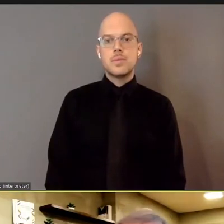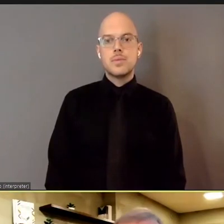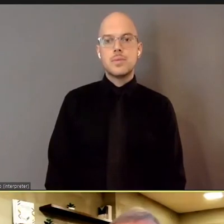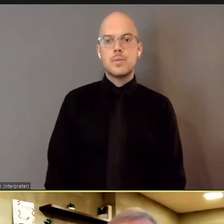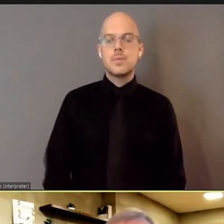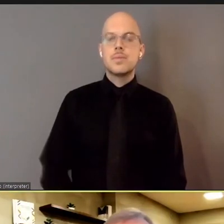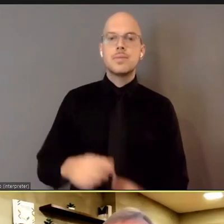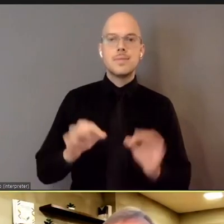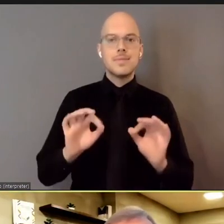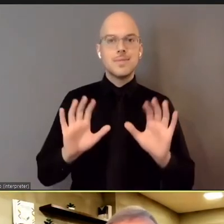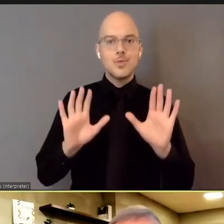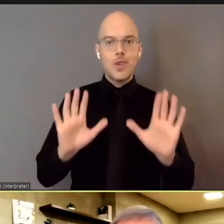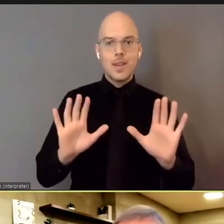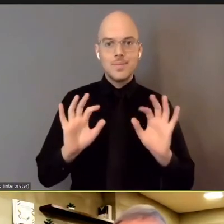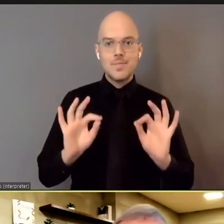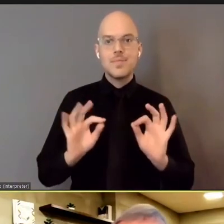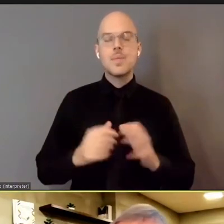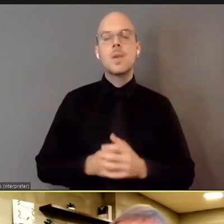Okay, great.